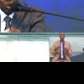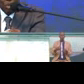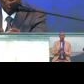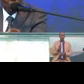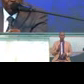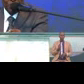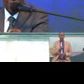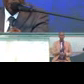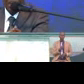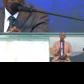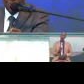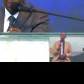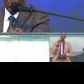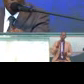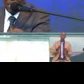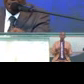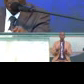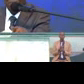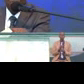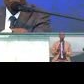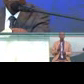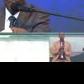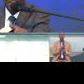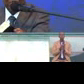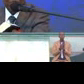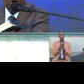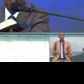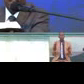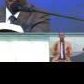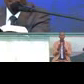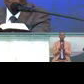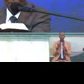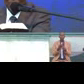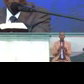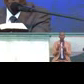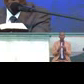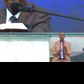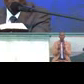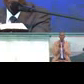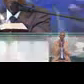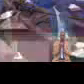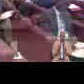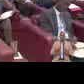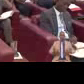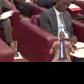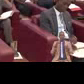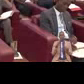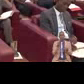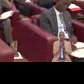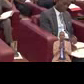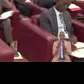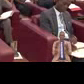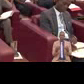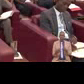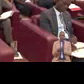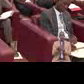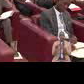us up, and to make us free, free from every bondage of life. You are free